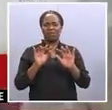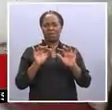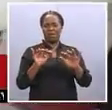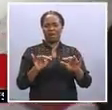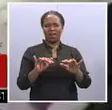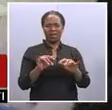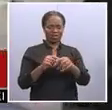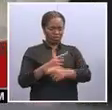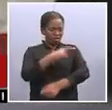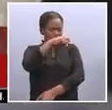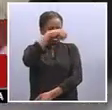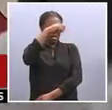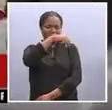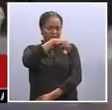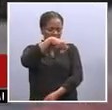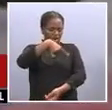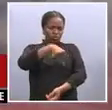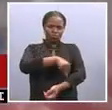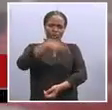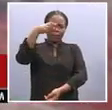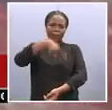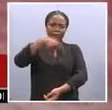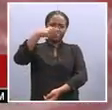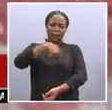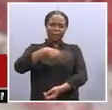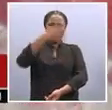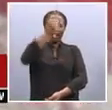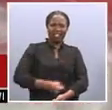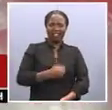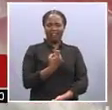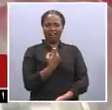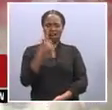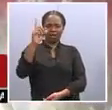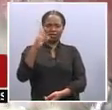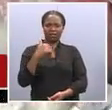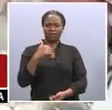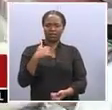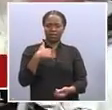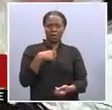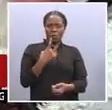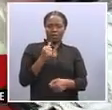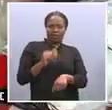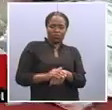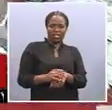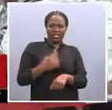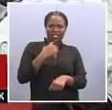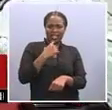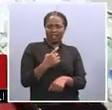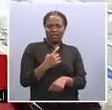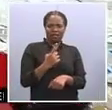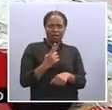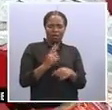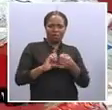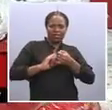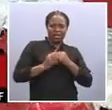pulling their drips out and stuff. And my one friend said, because he wanted to come visit me, he said that the front door was barricaded, the